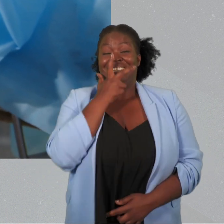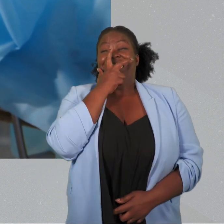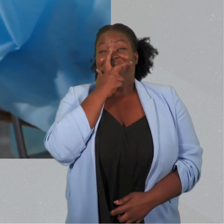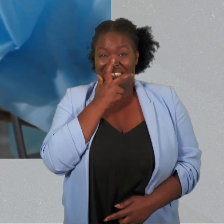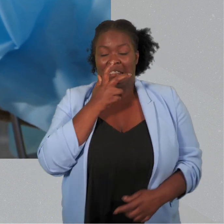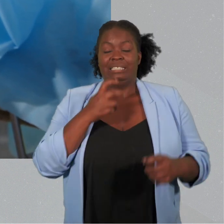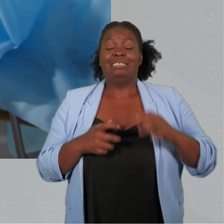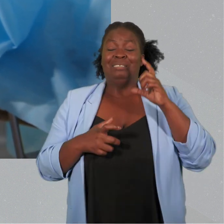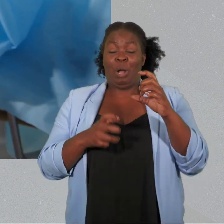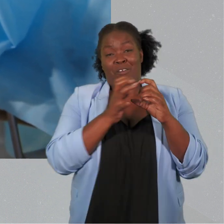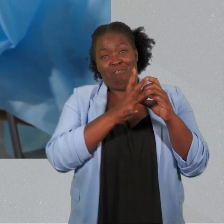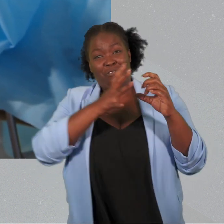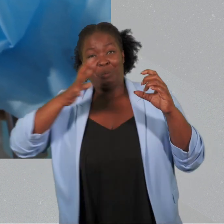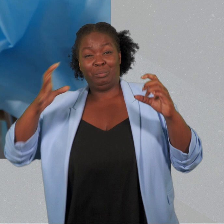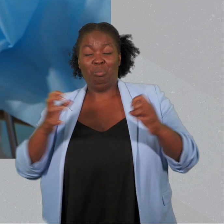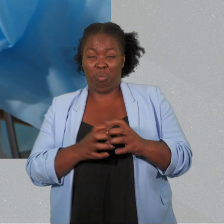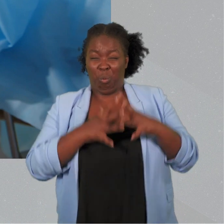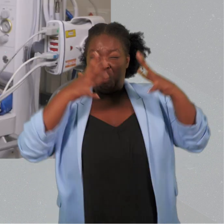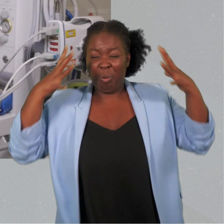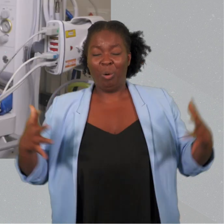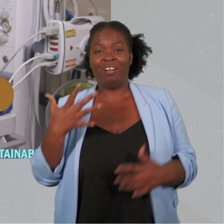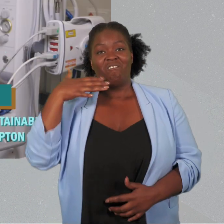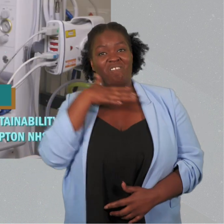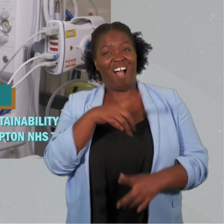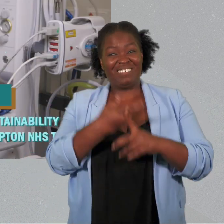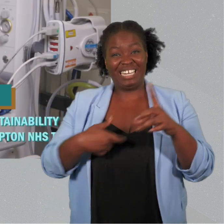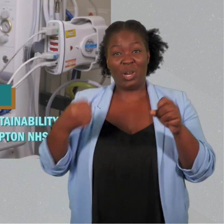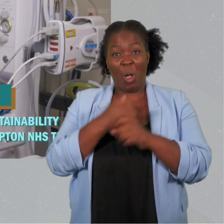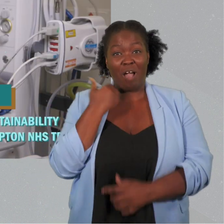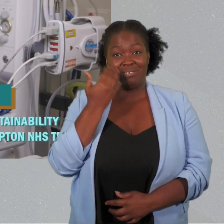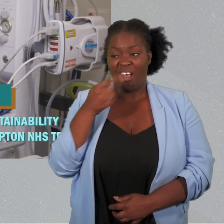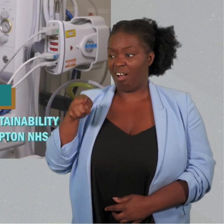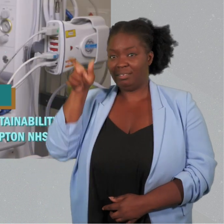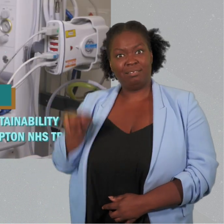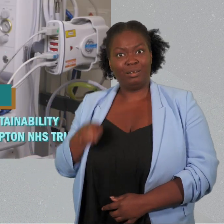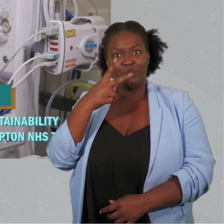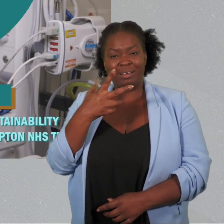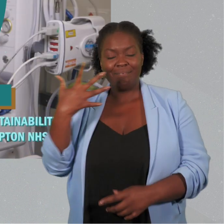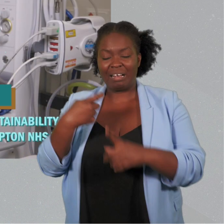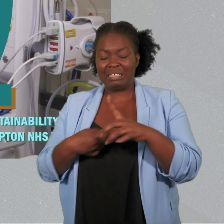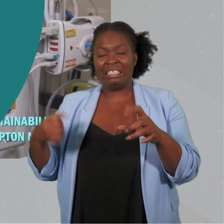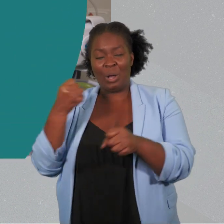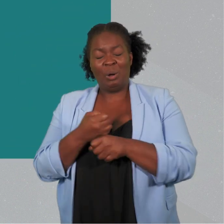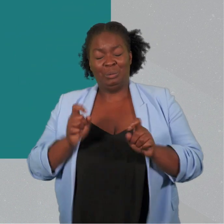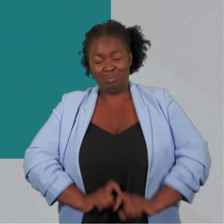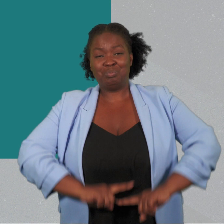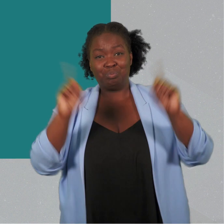500 kilos per day as compared to Joe Blog with 25 kilos per day. So that's huge.